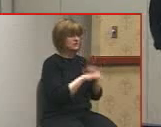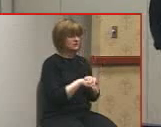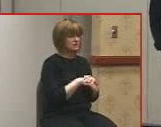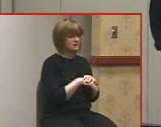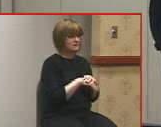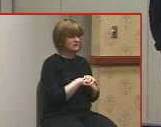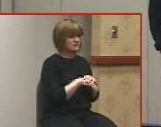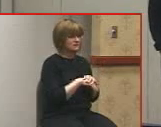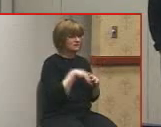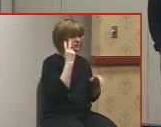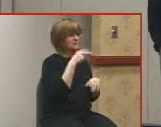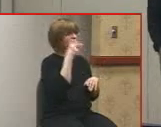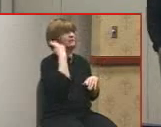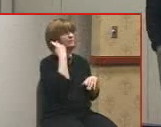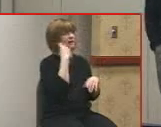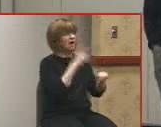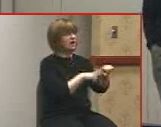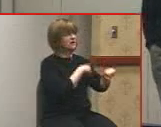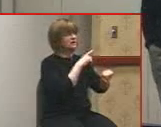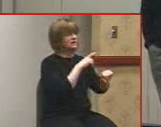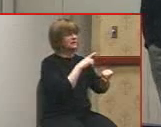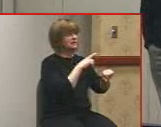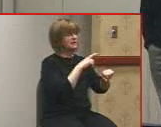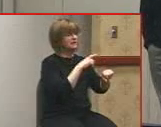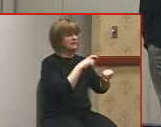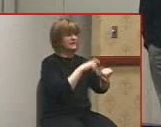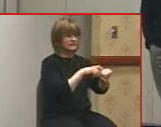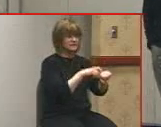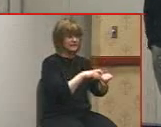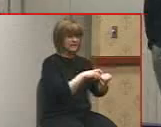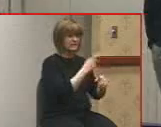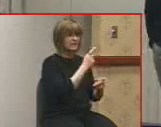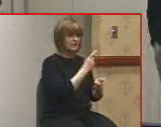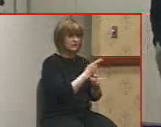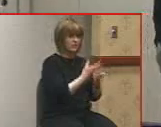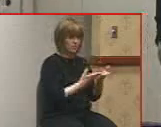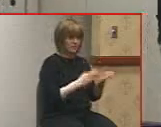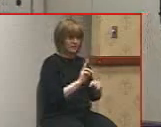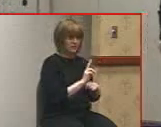So think back to what we talked about last time. What's the appropriate thing to use if